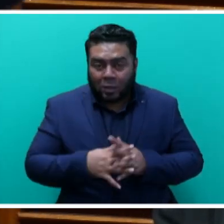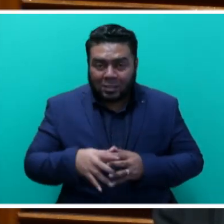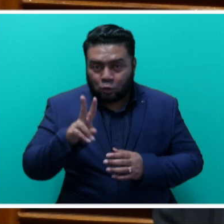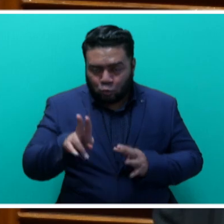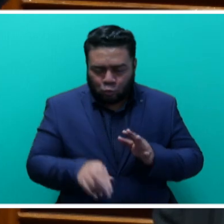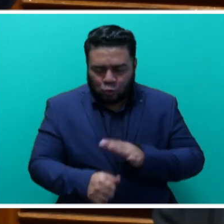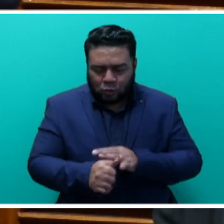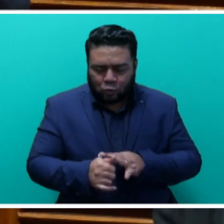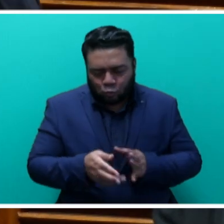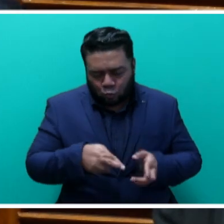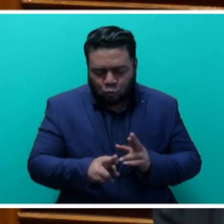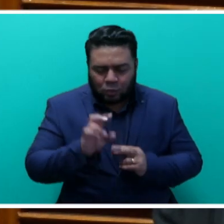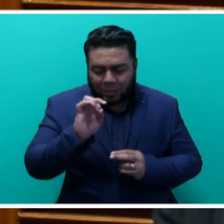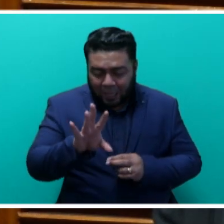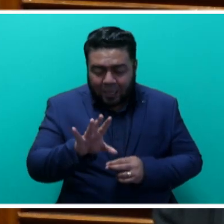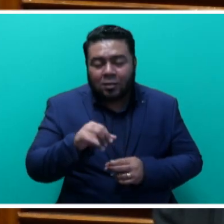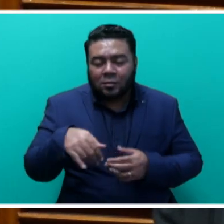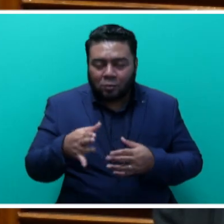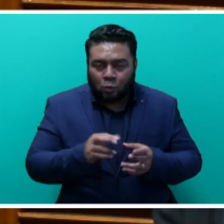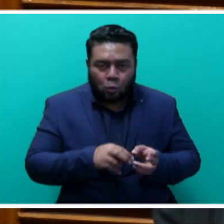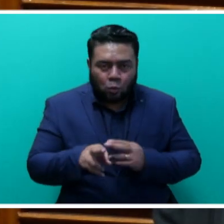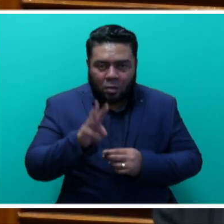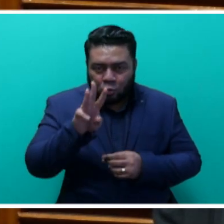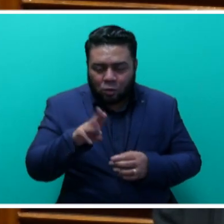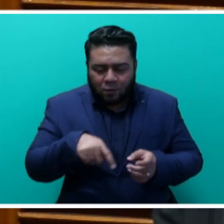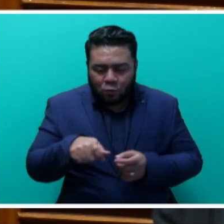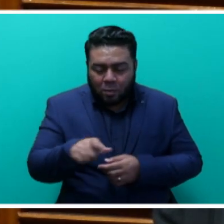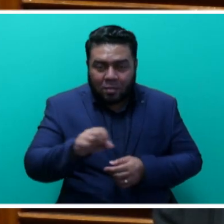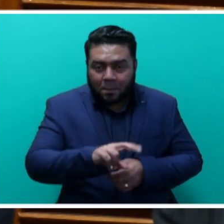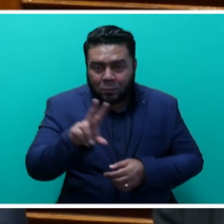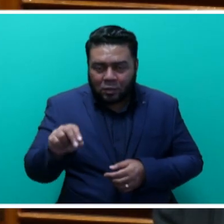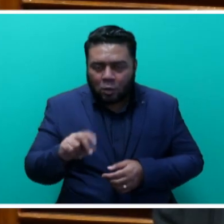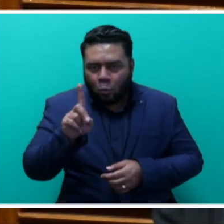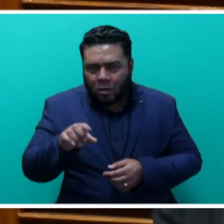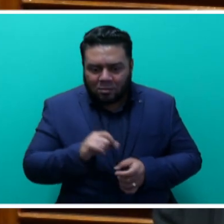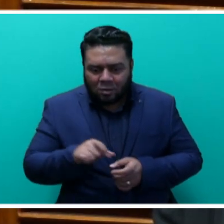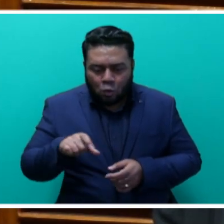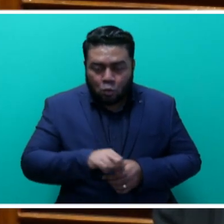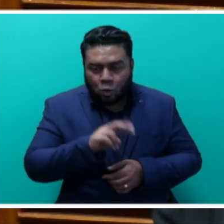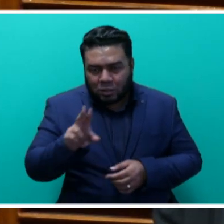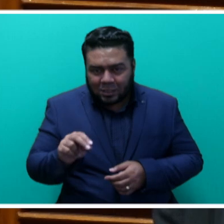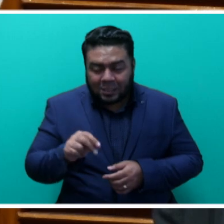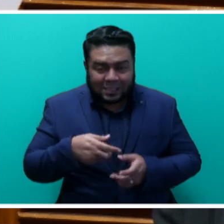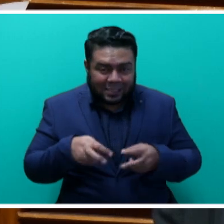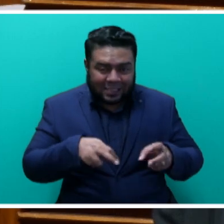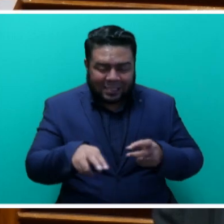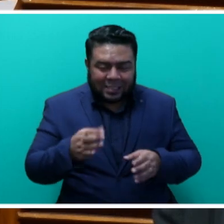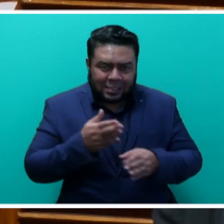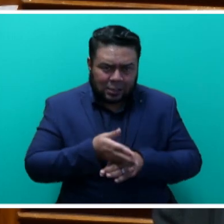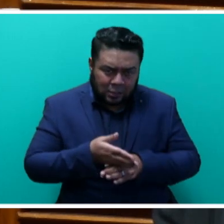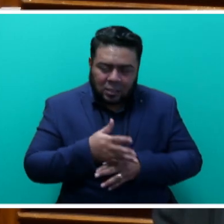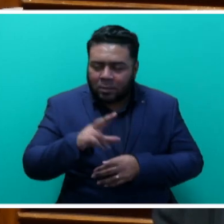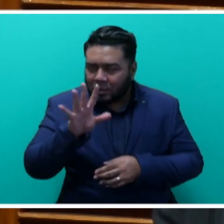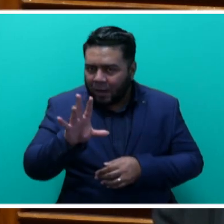10 repairs and upgrades of existing roads, 3 footpaths and footbridges, and 2 Irish crossings, which benefited 7 villages,